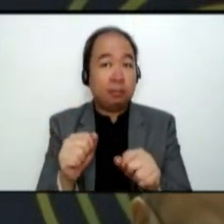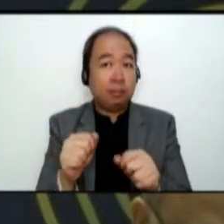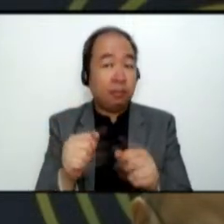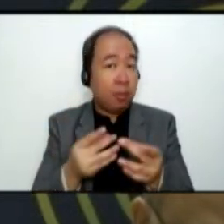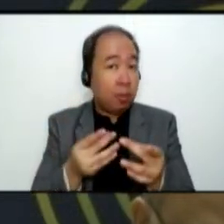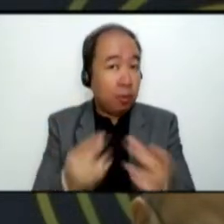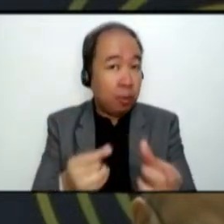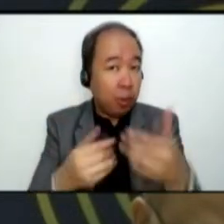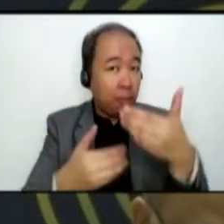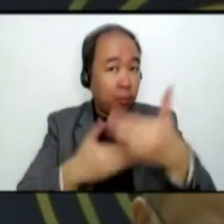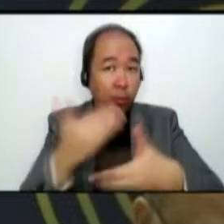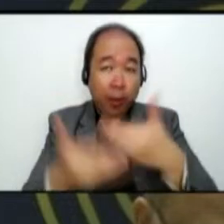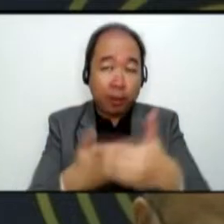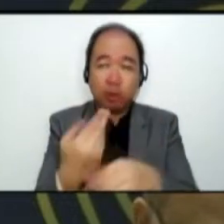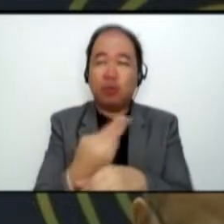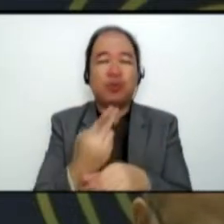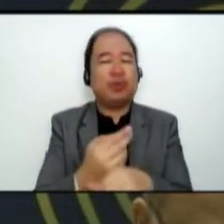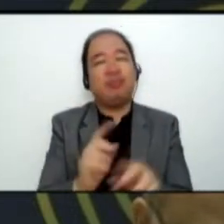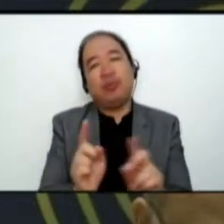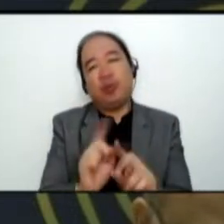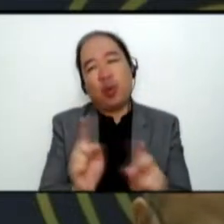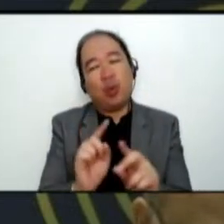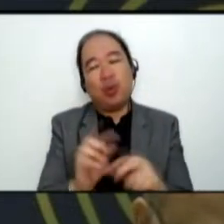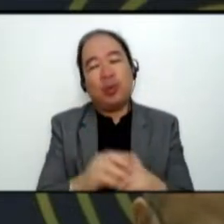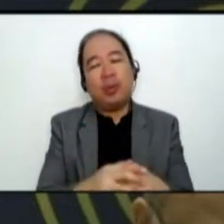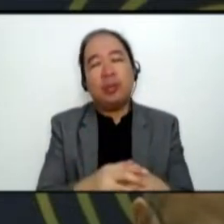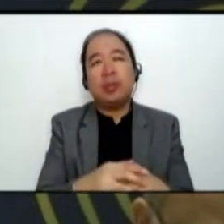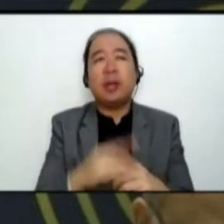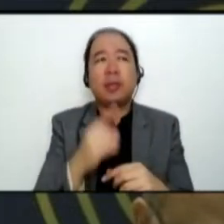of relevant sectors, like academia,